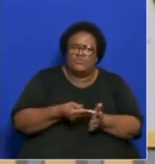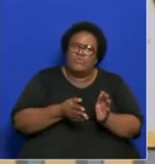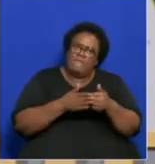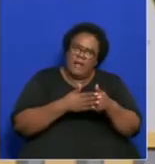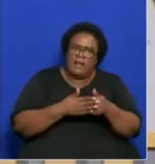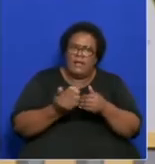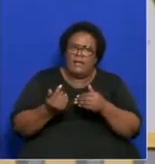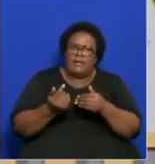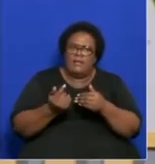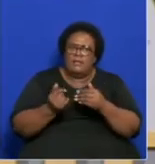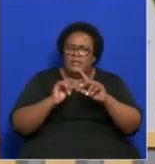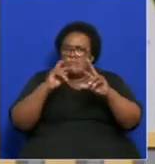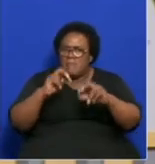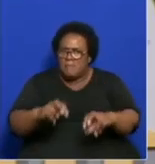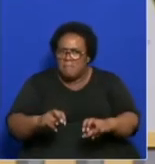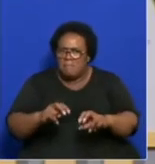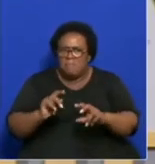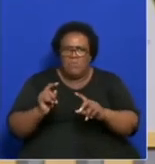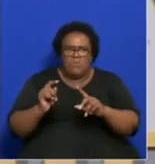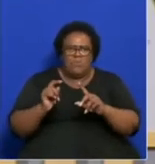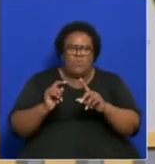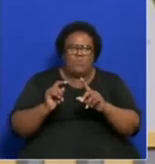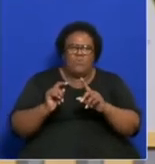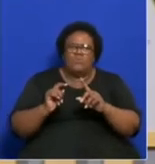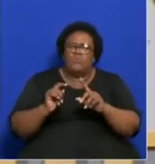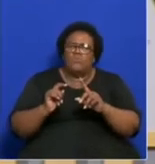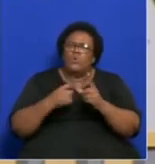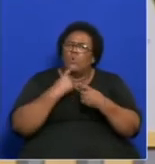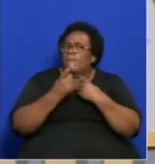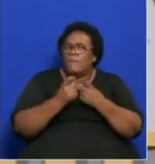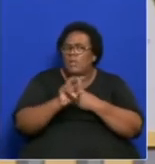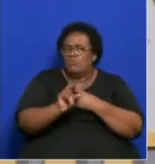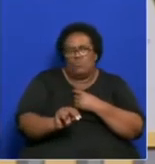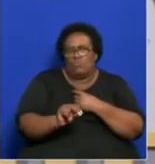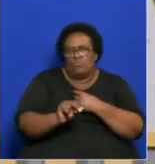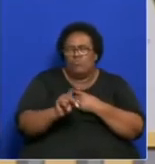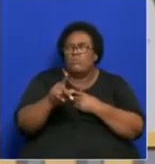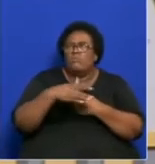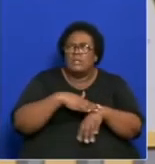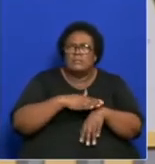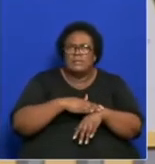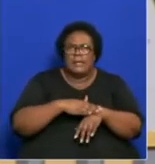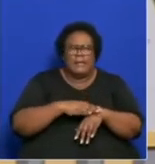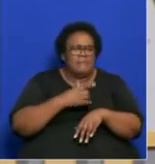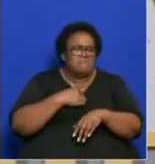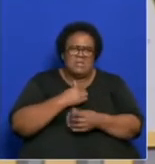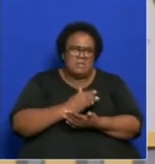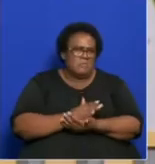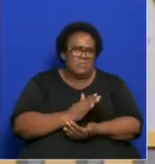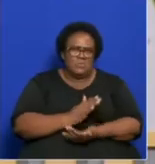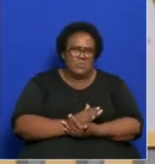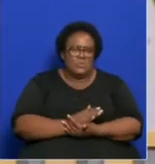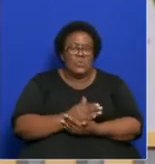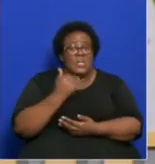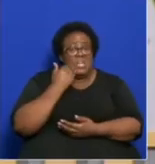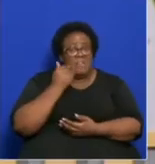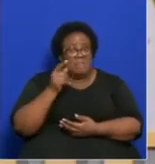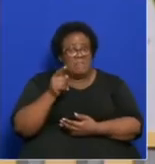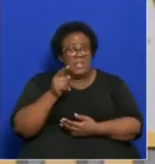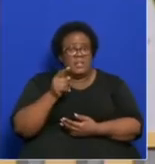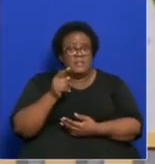then, I'm not sure if that query was already in